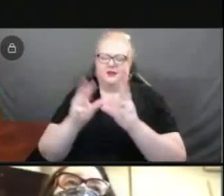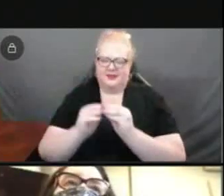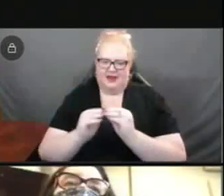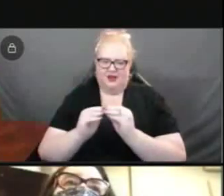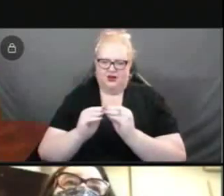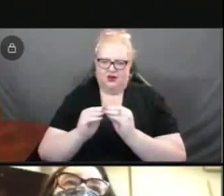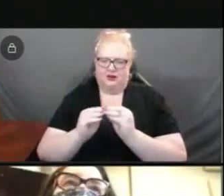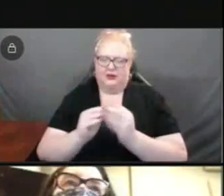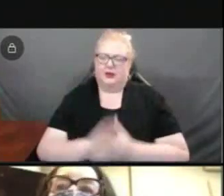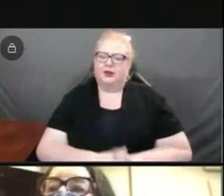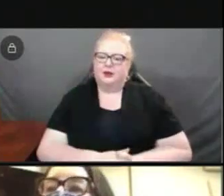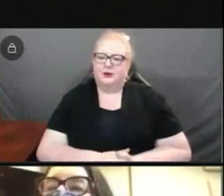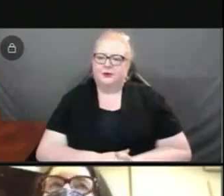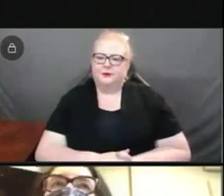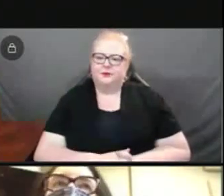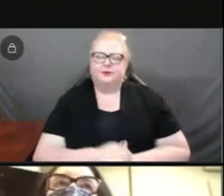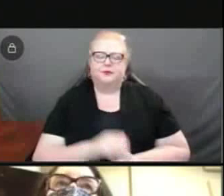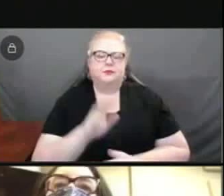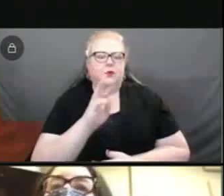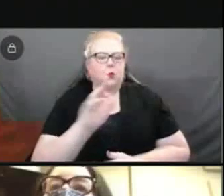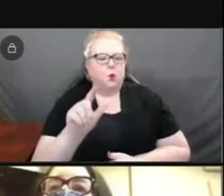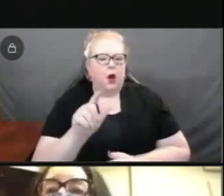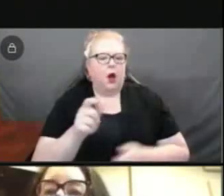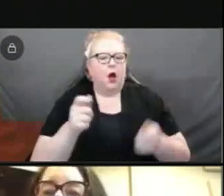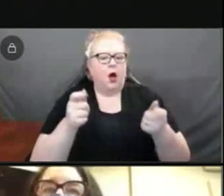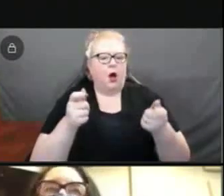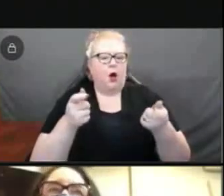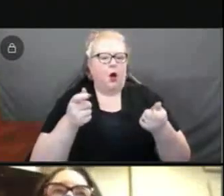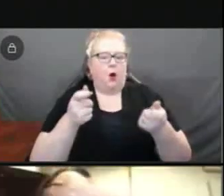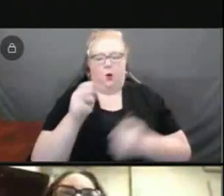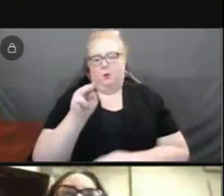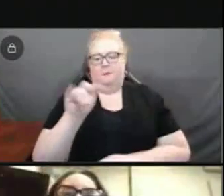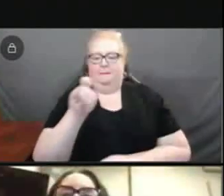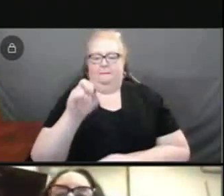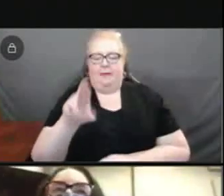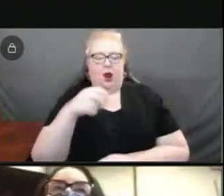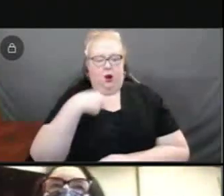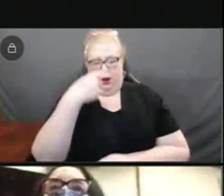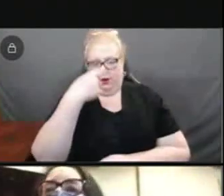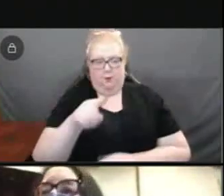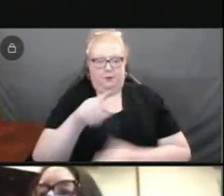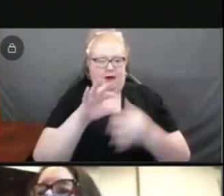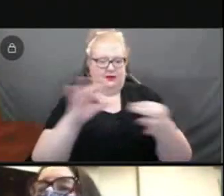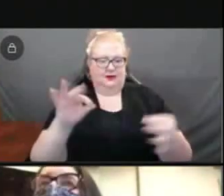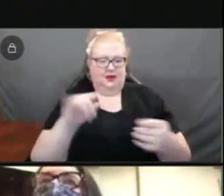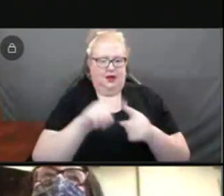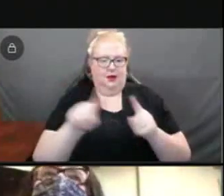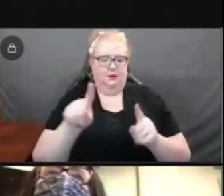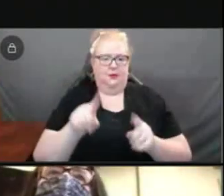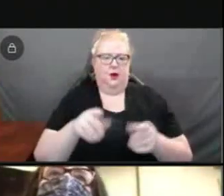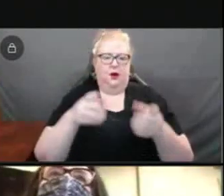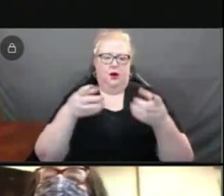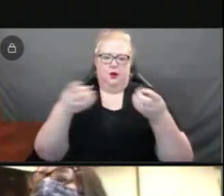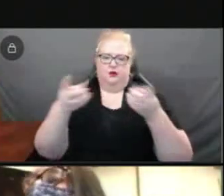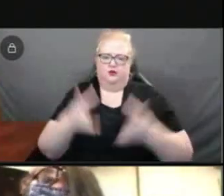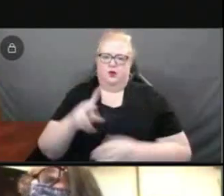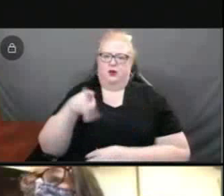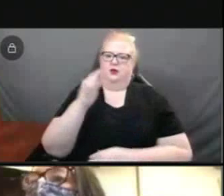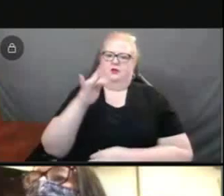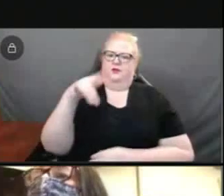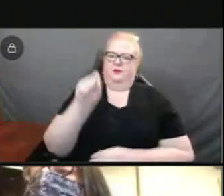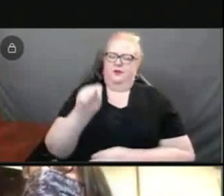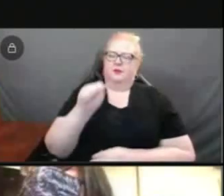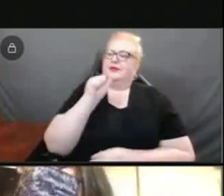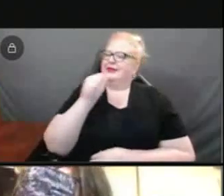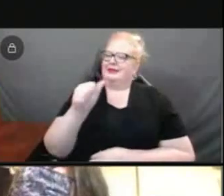Director Wright? Well, Mayor, I don't mind stating it, but Director Phillips did not state that last time when he asked you